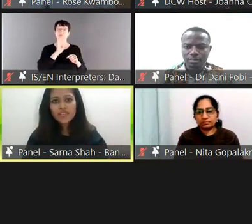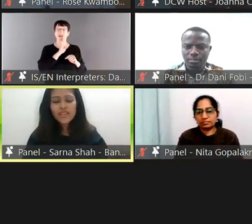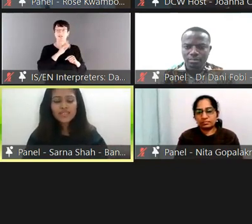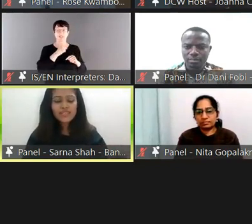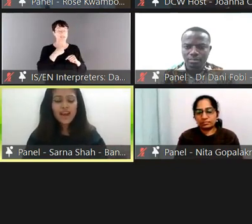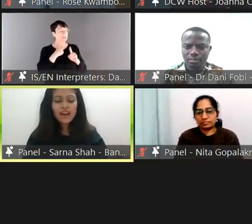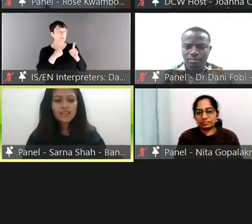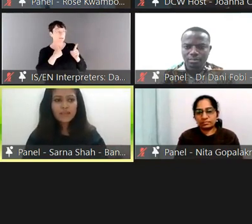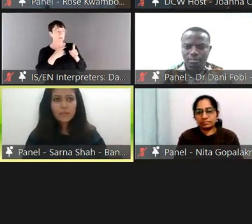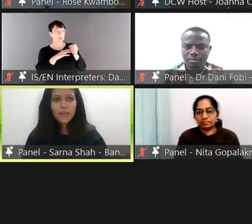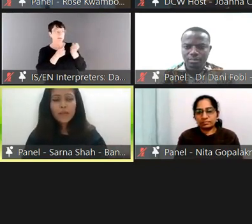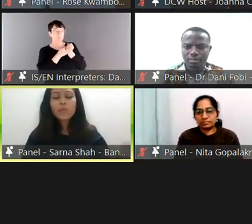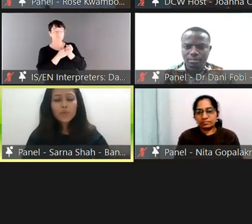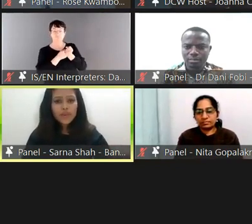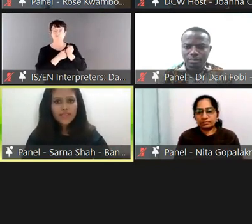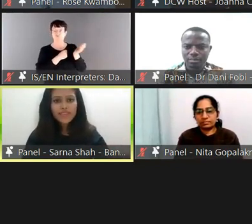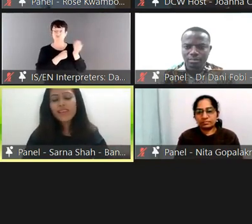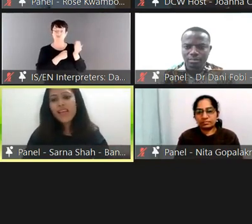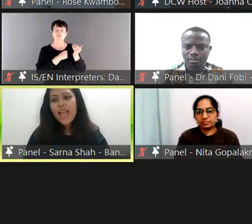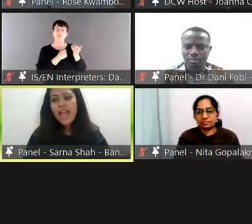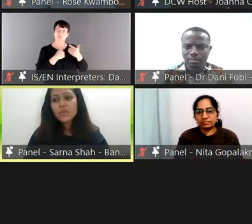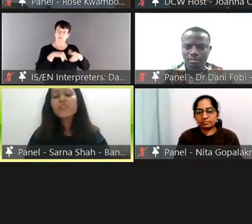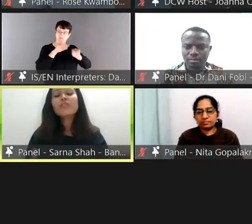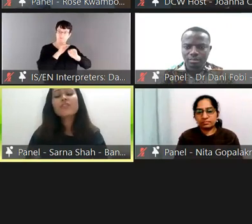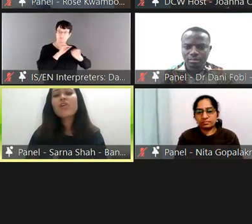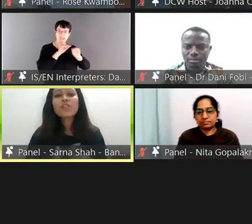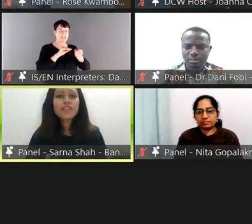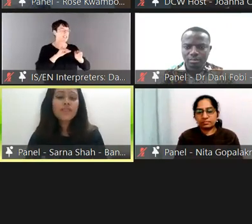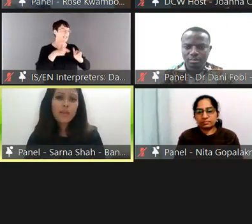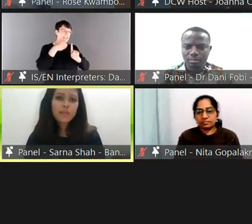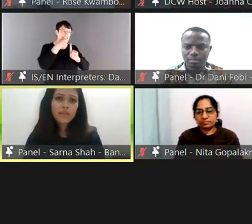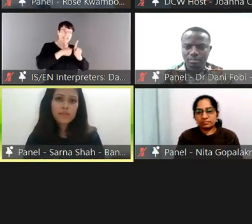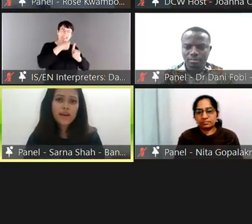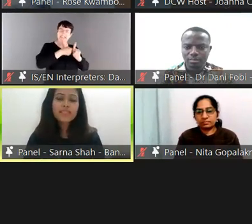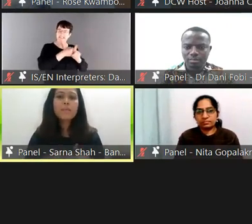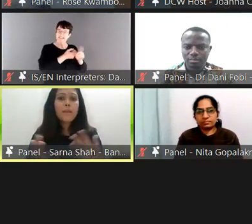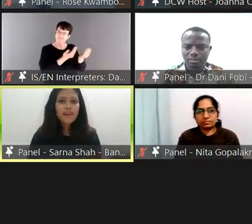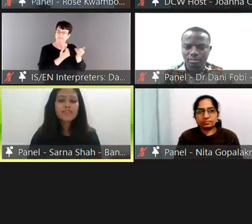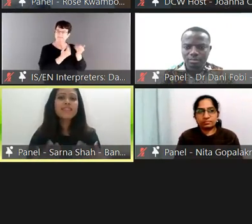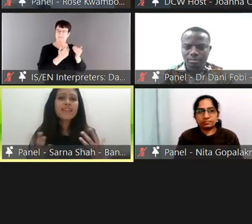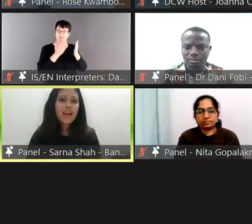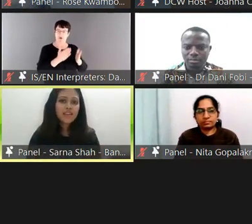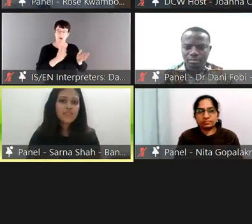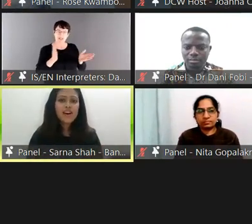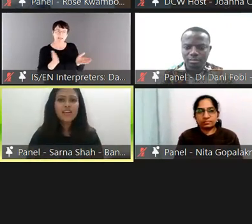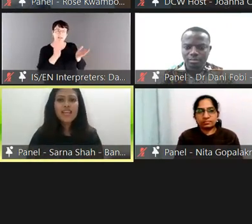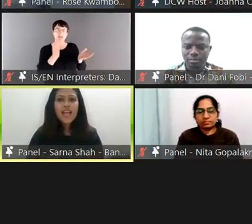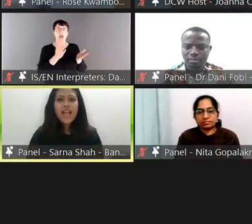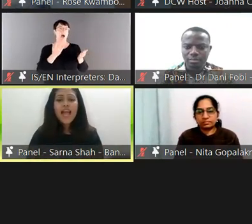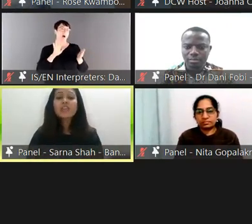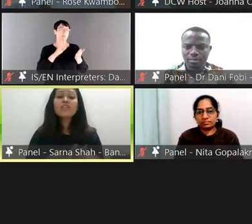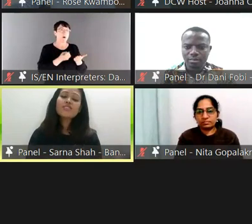deaf students are like progressing, and we also involved the family members, the parents, the